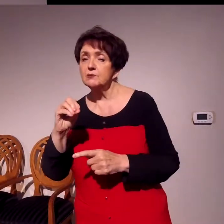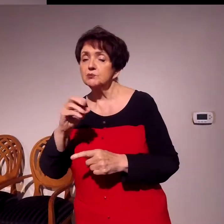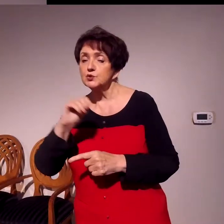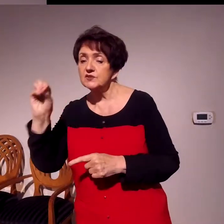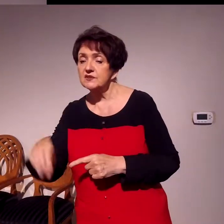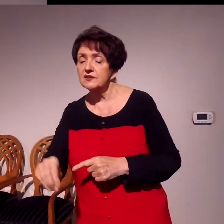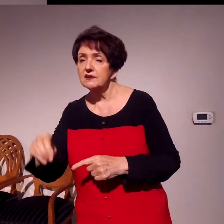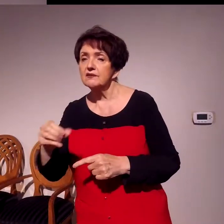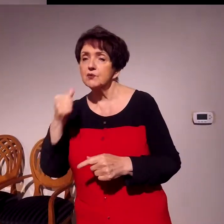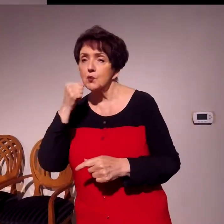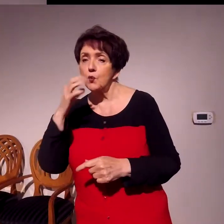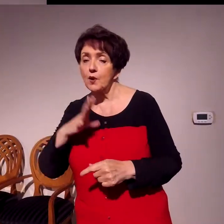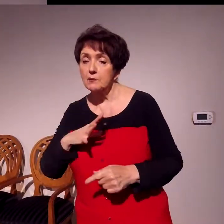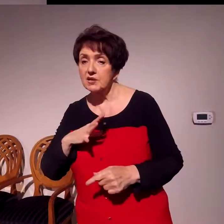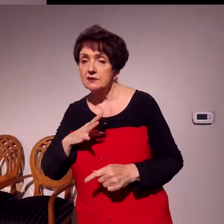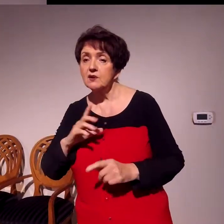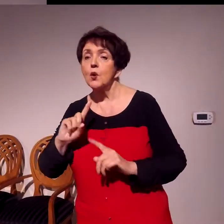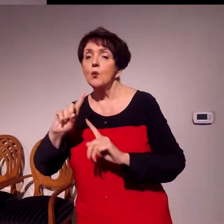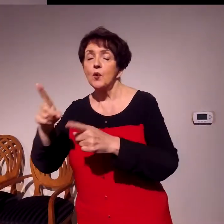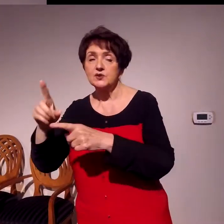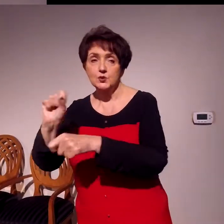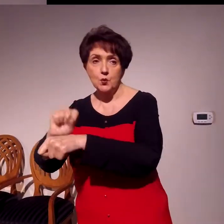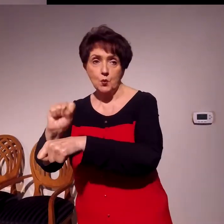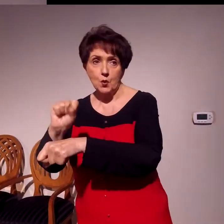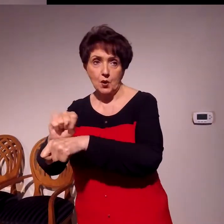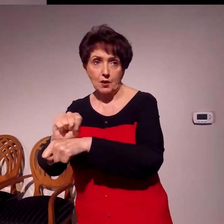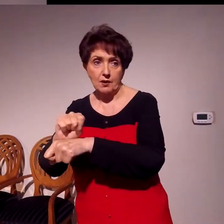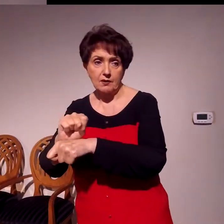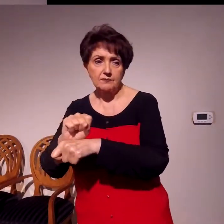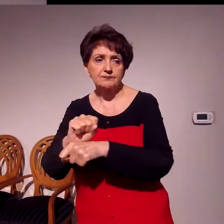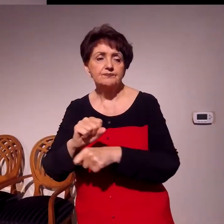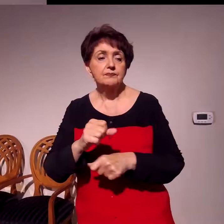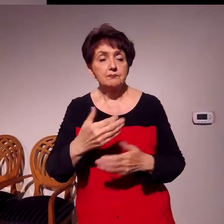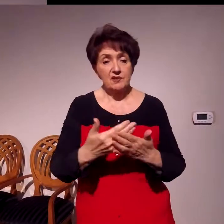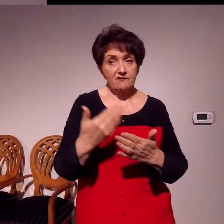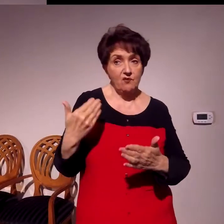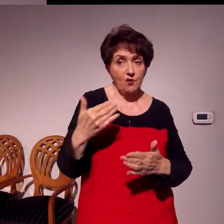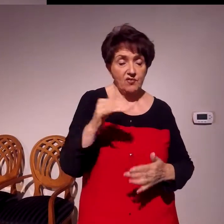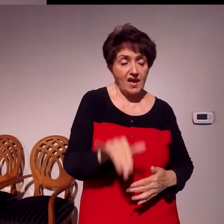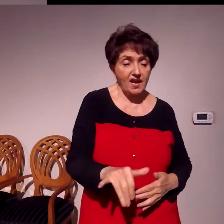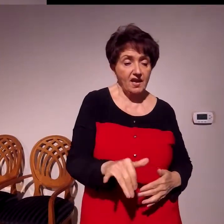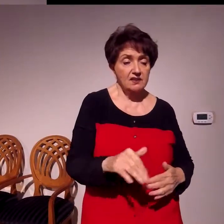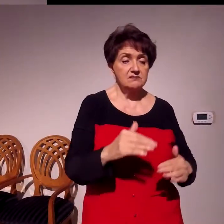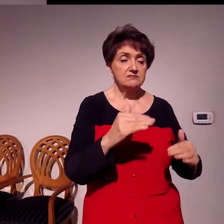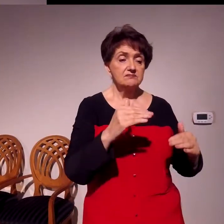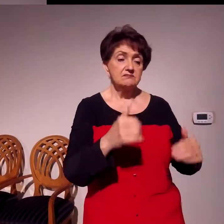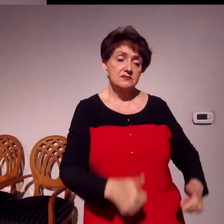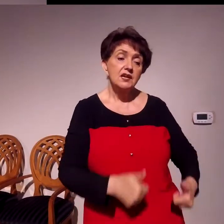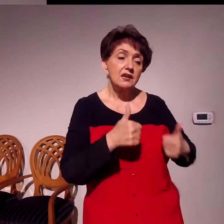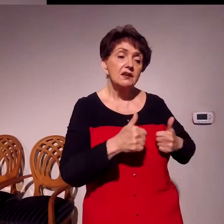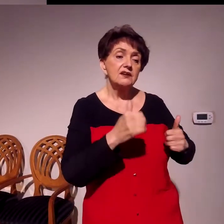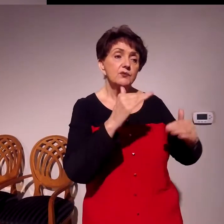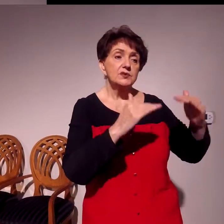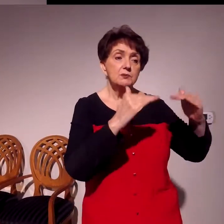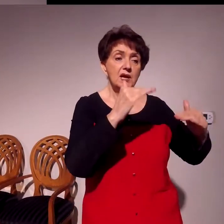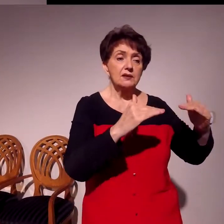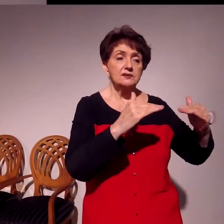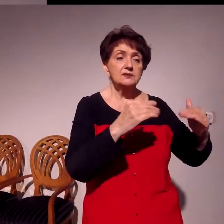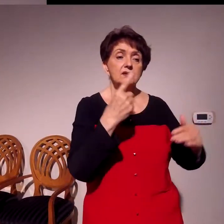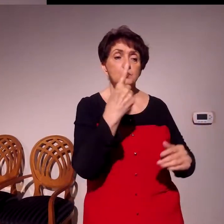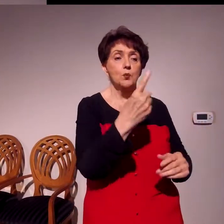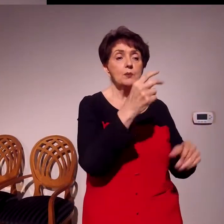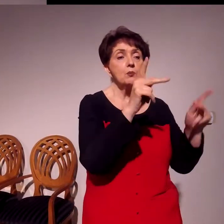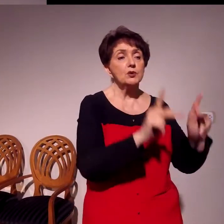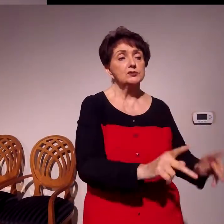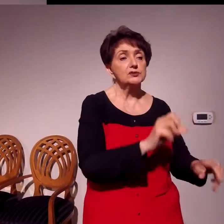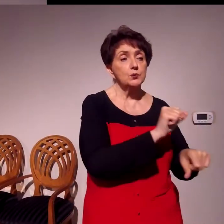Before that, life was balanced because one person was working and one person was caring for family and home. Now